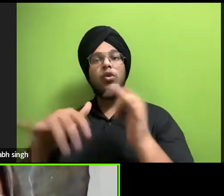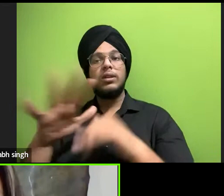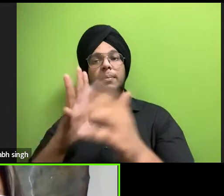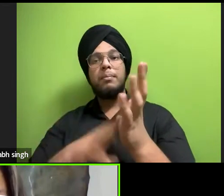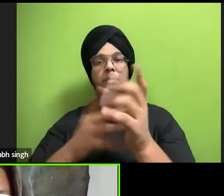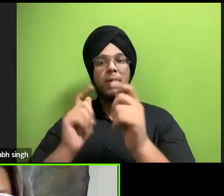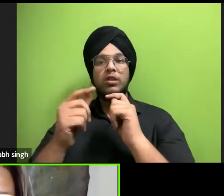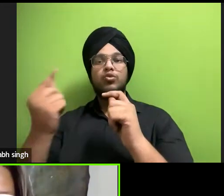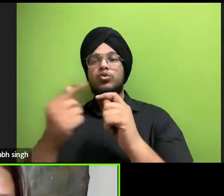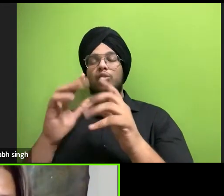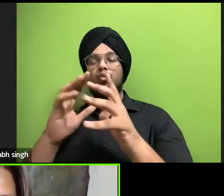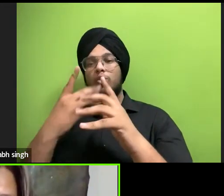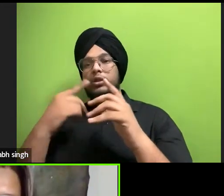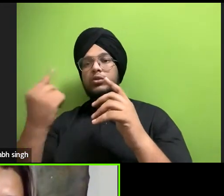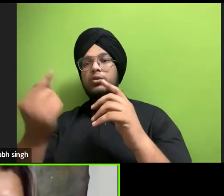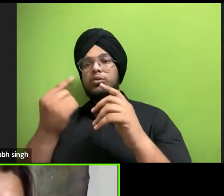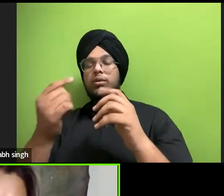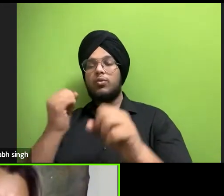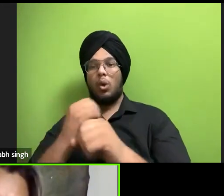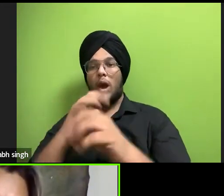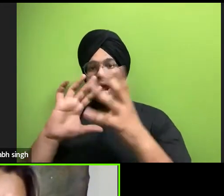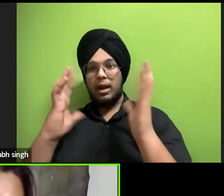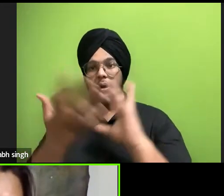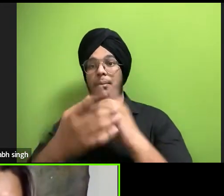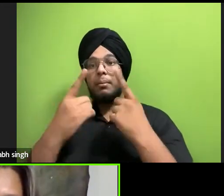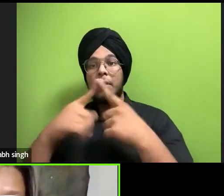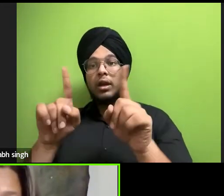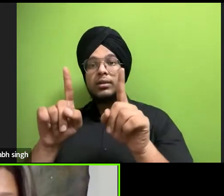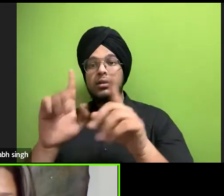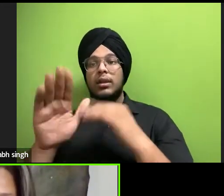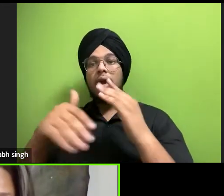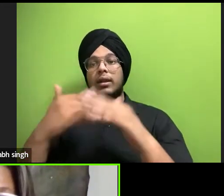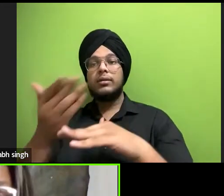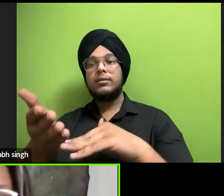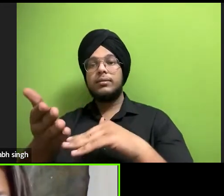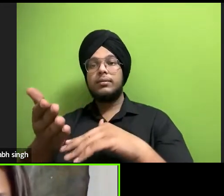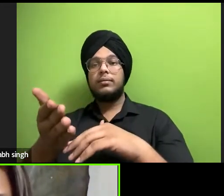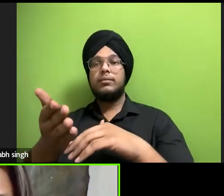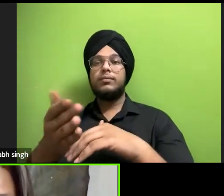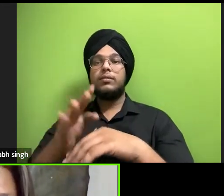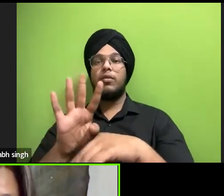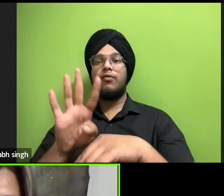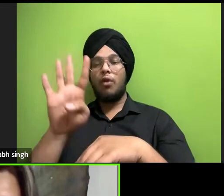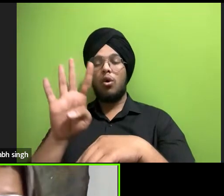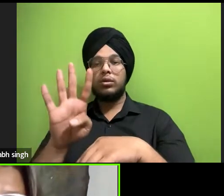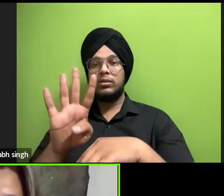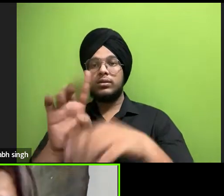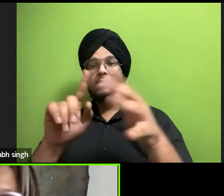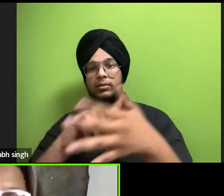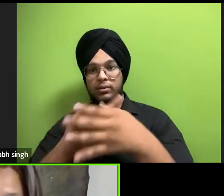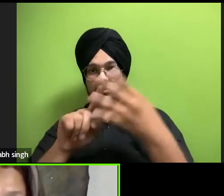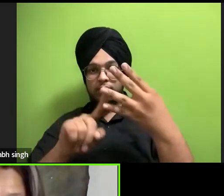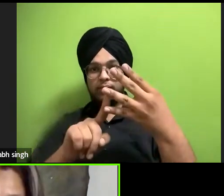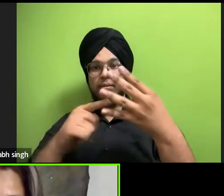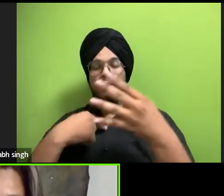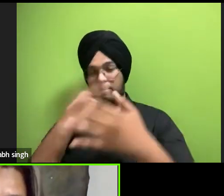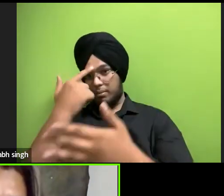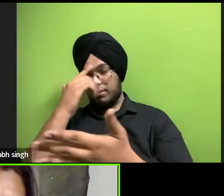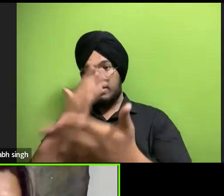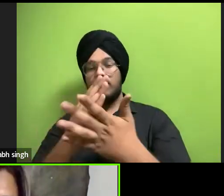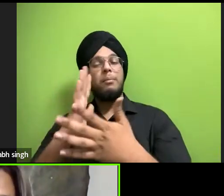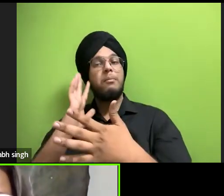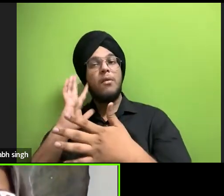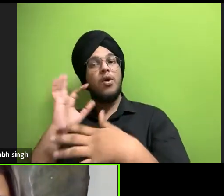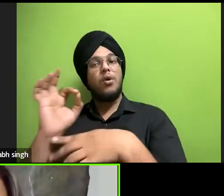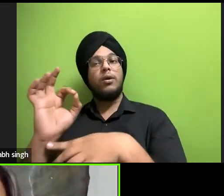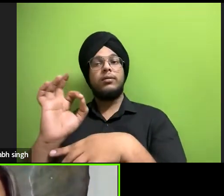to across the globe. And then through 4 channels that are just for mainland.